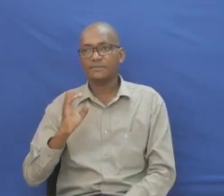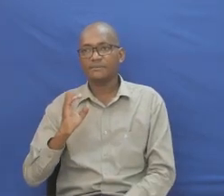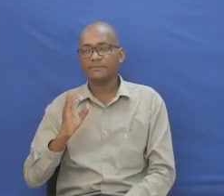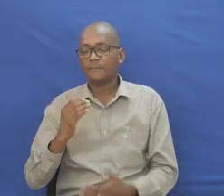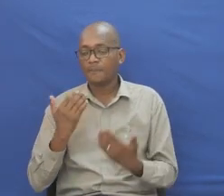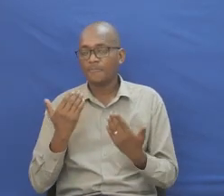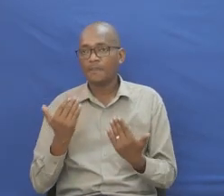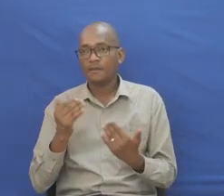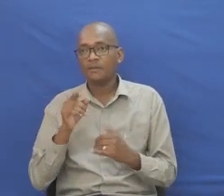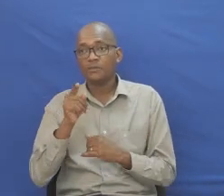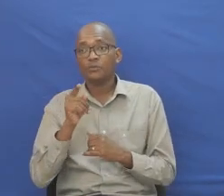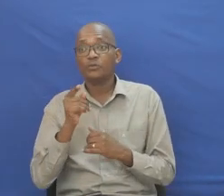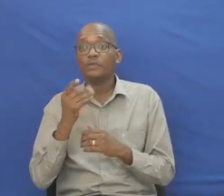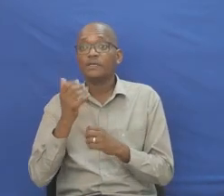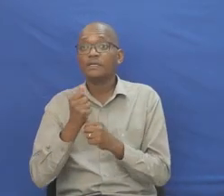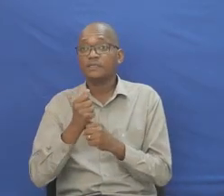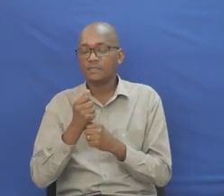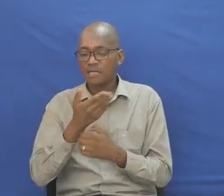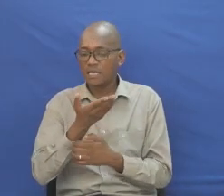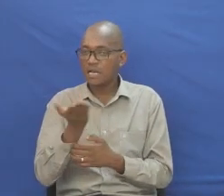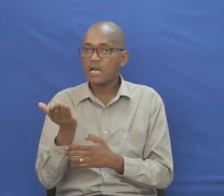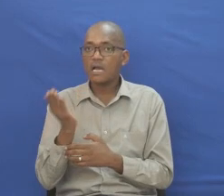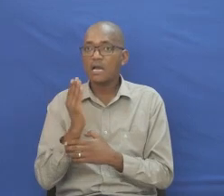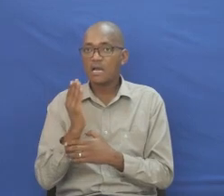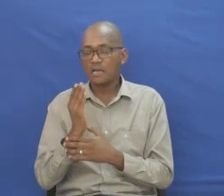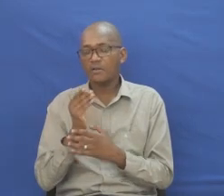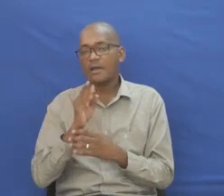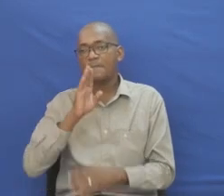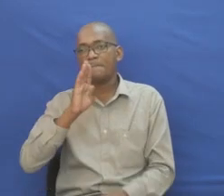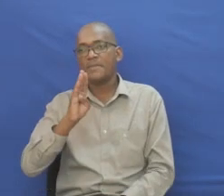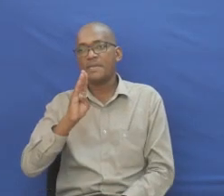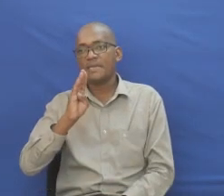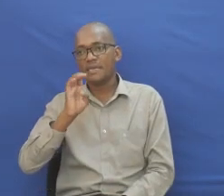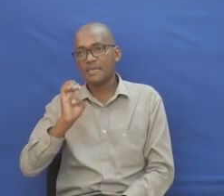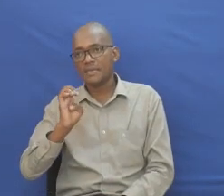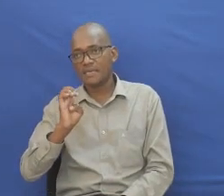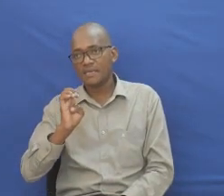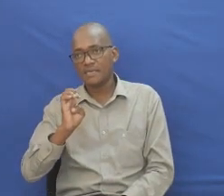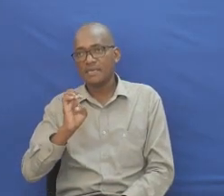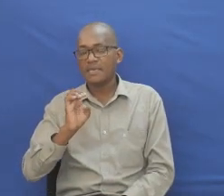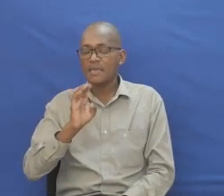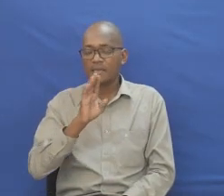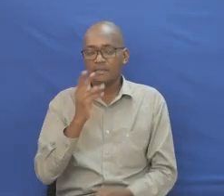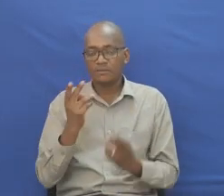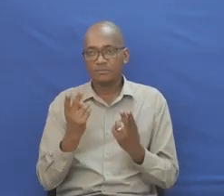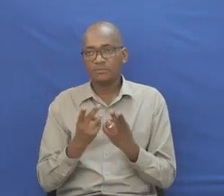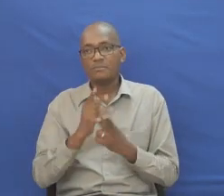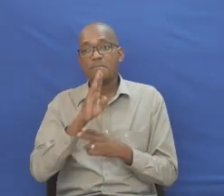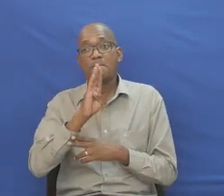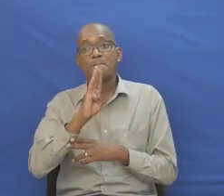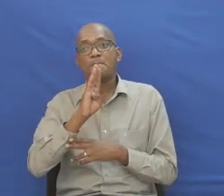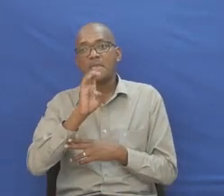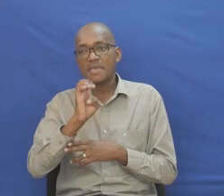this case, we get our value of BE. Once we make it the subject, it will be BE equals